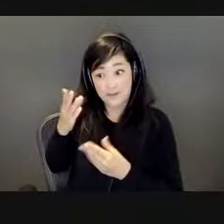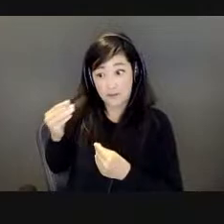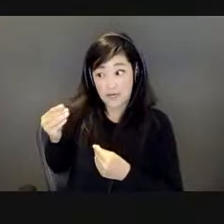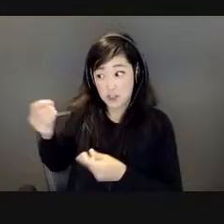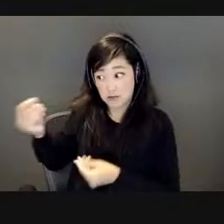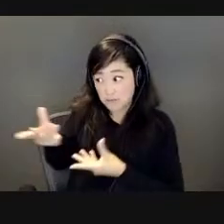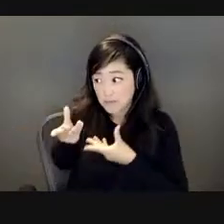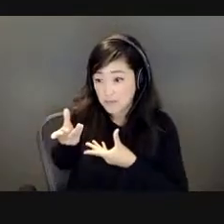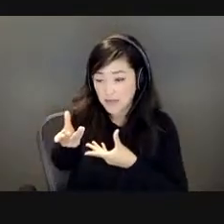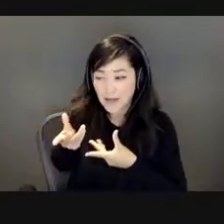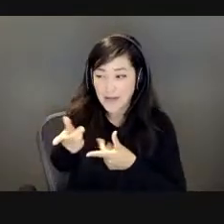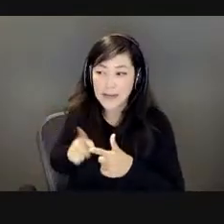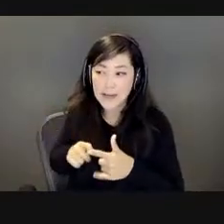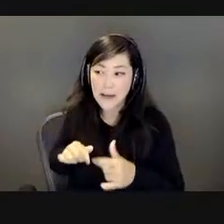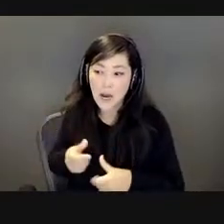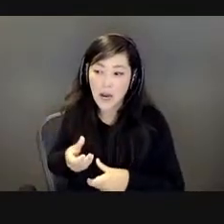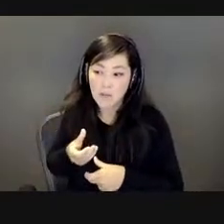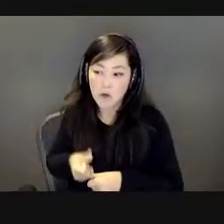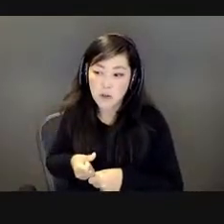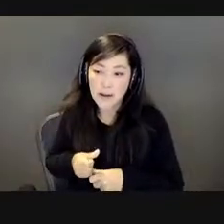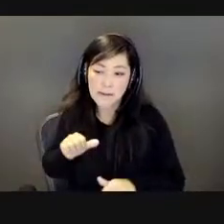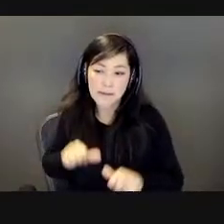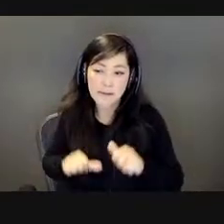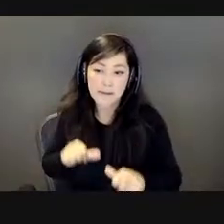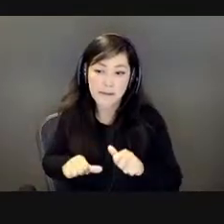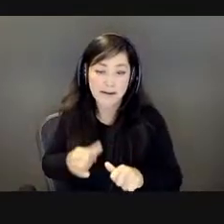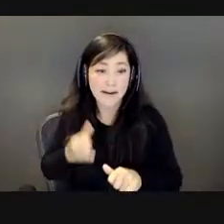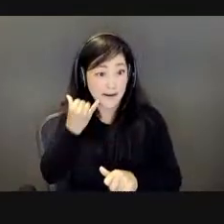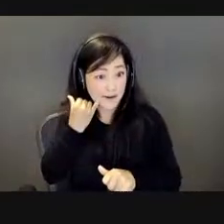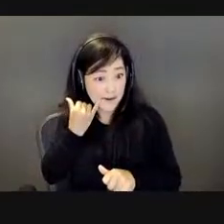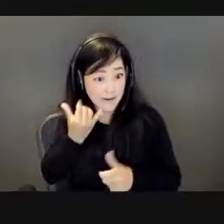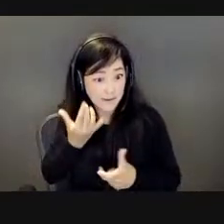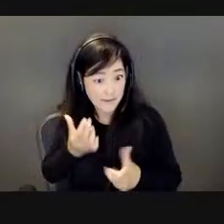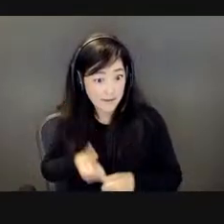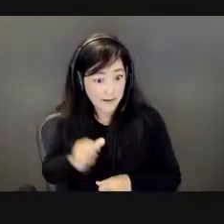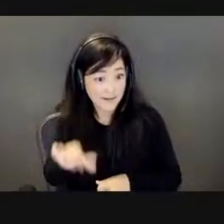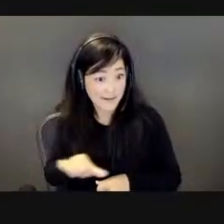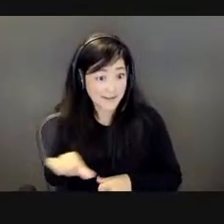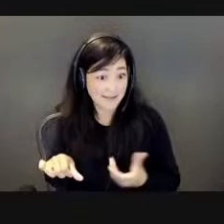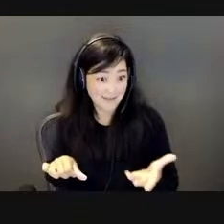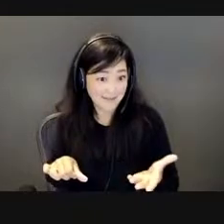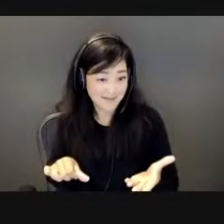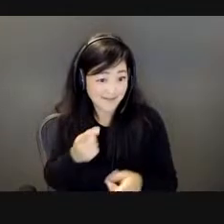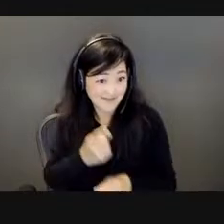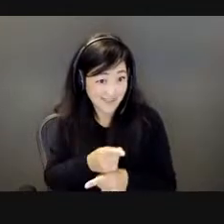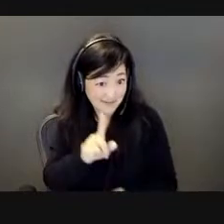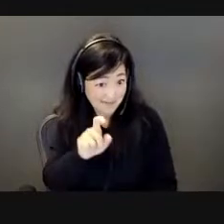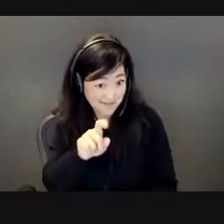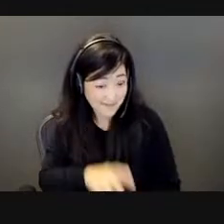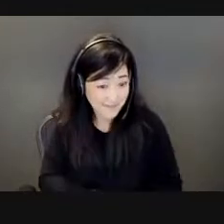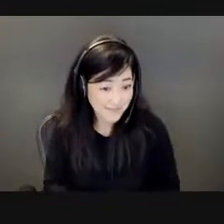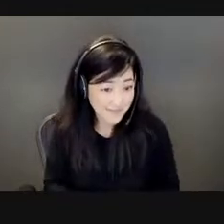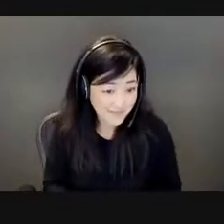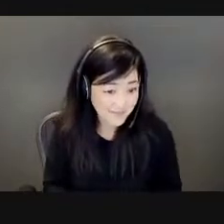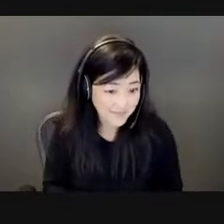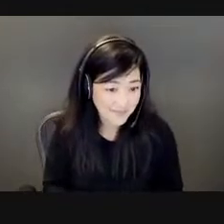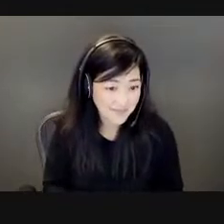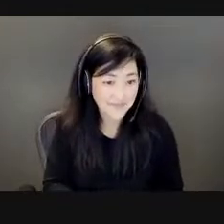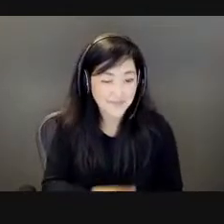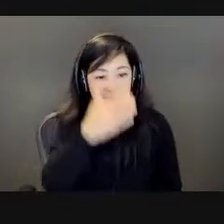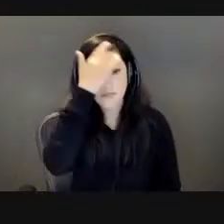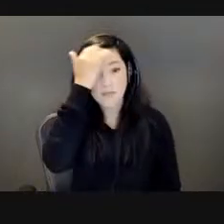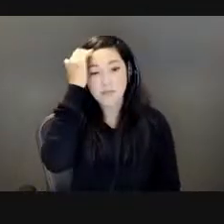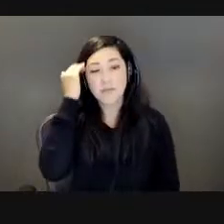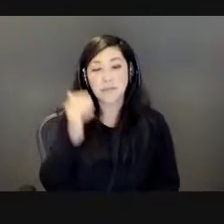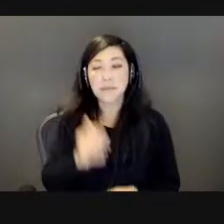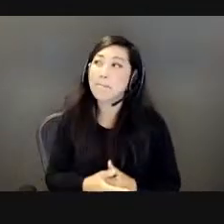and the level of trust that you have about whether that information is true to what you're looking for. Is that correct?